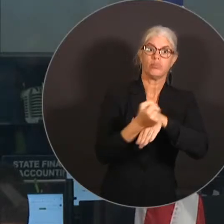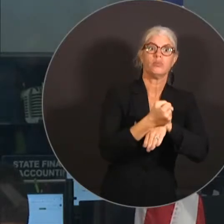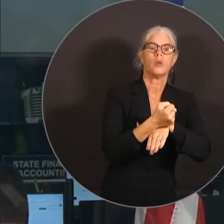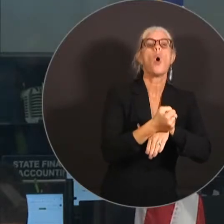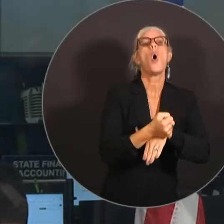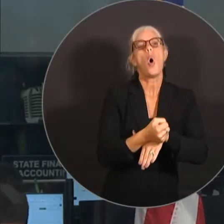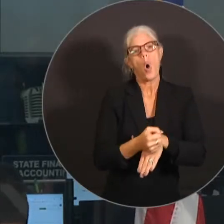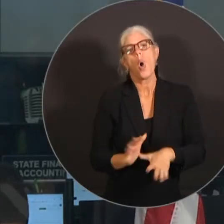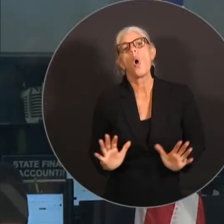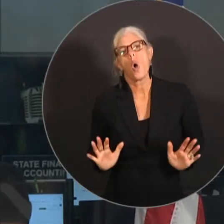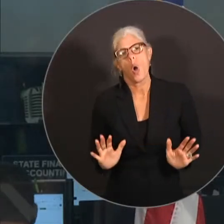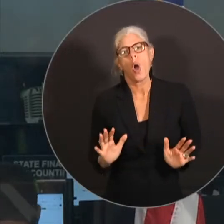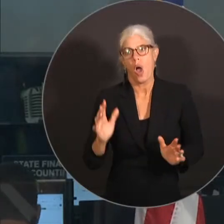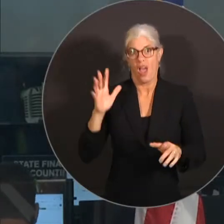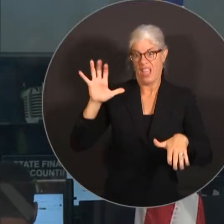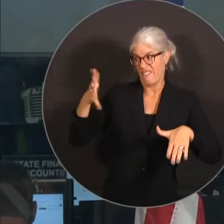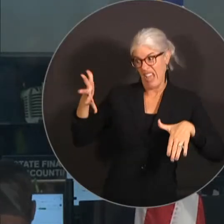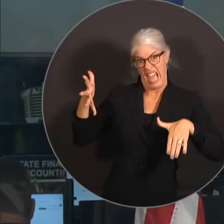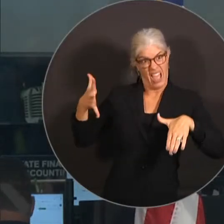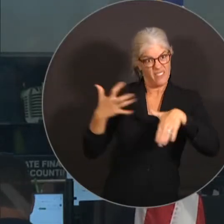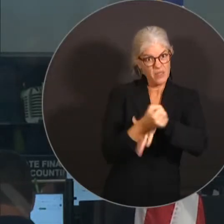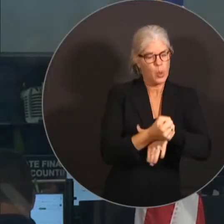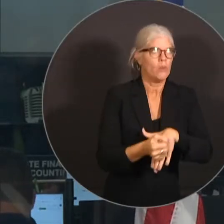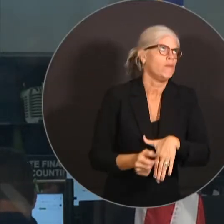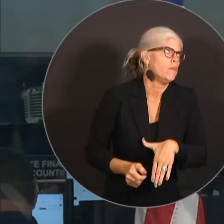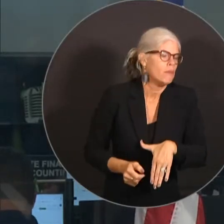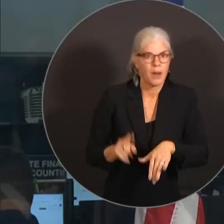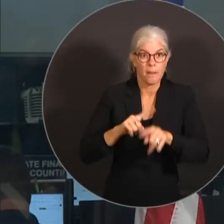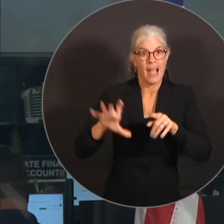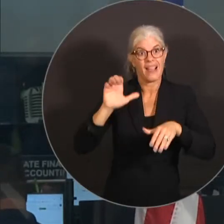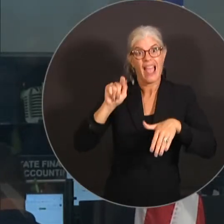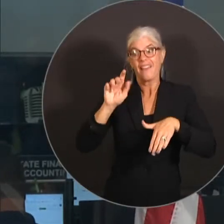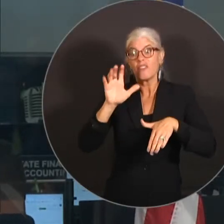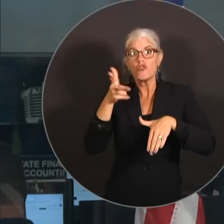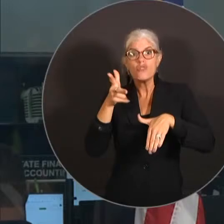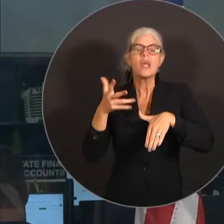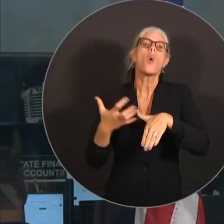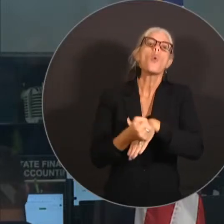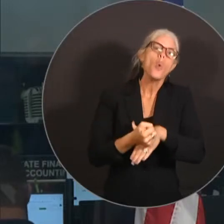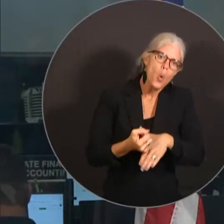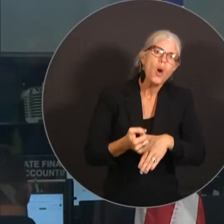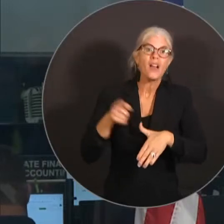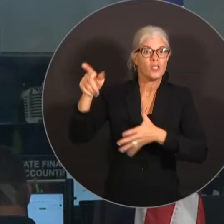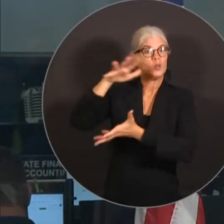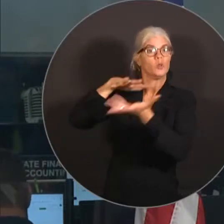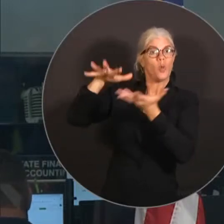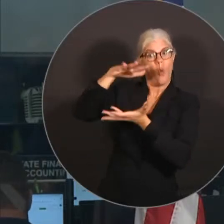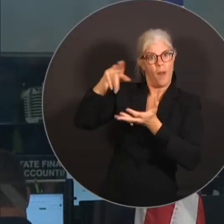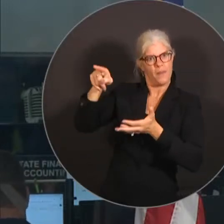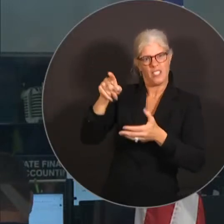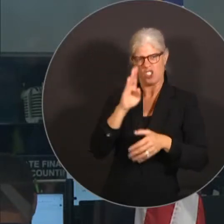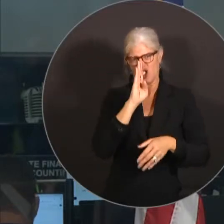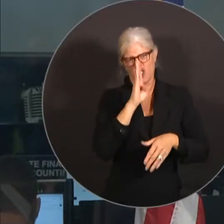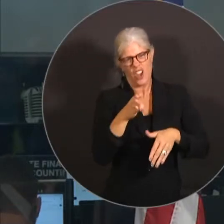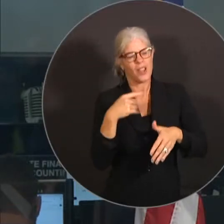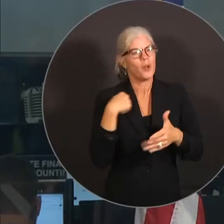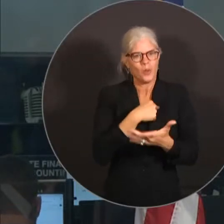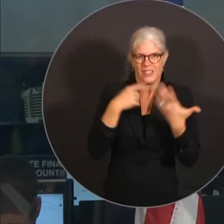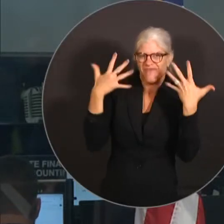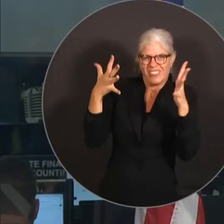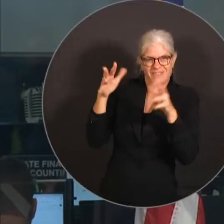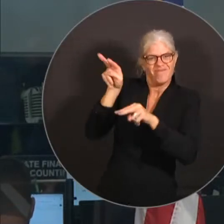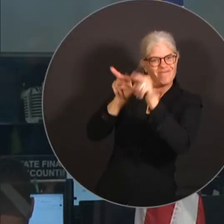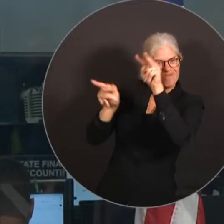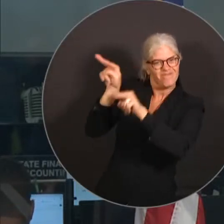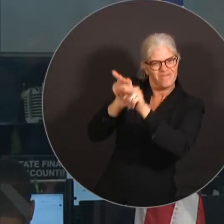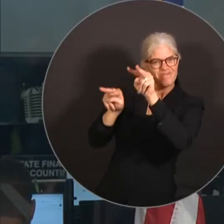at 24 hours ago. But regardless of the winds from the storm directly, we've already seen probably